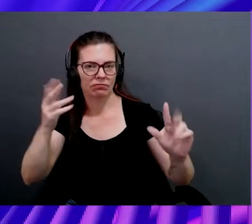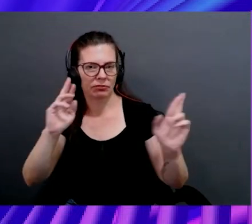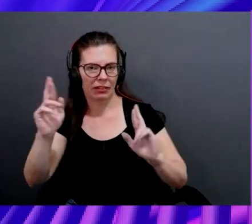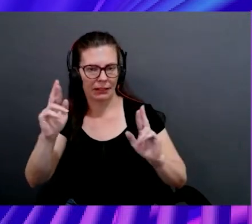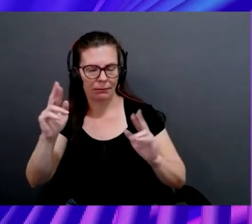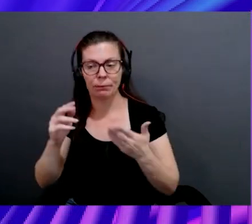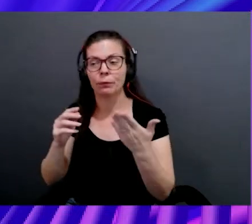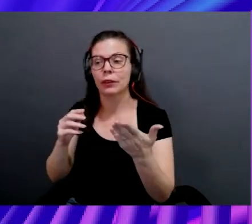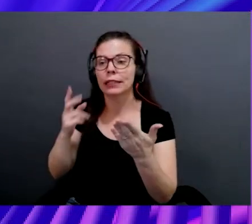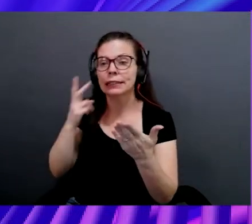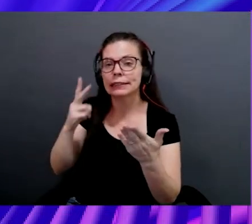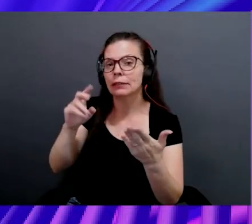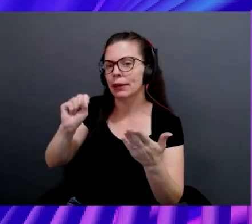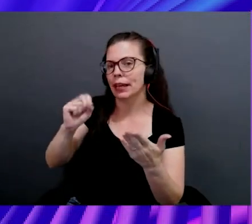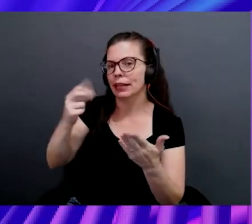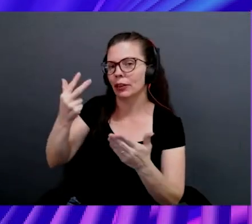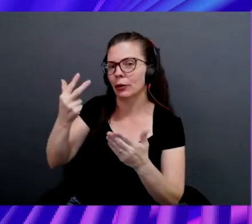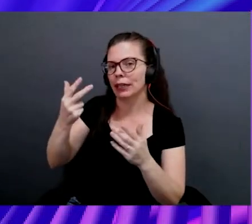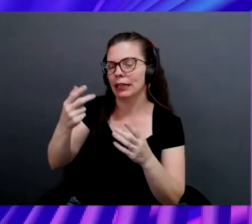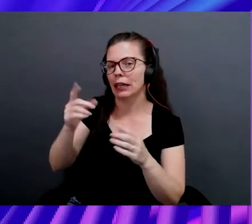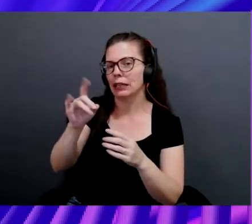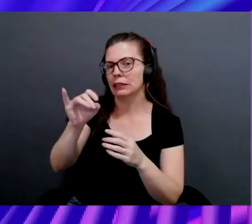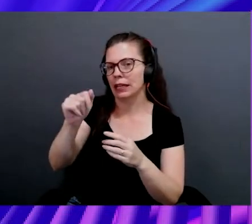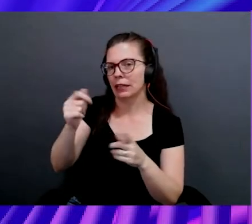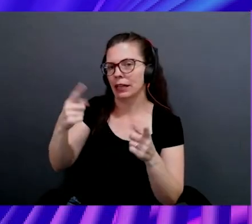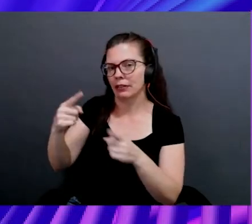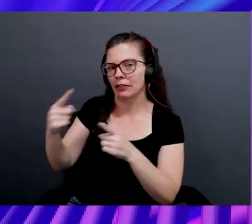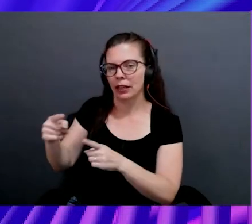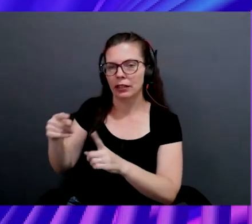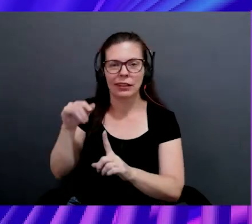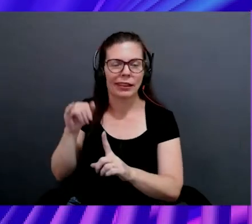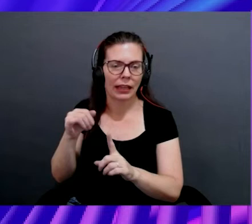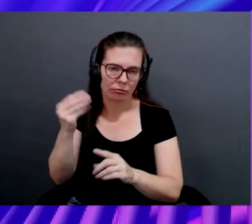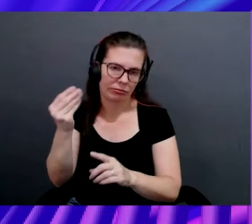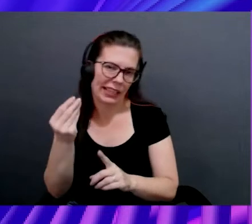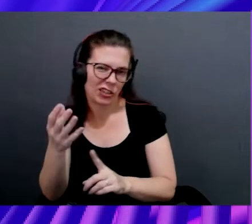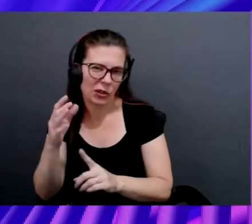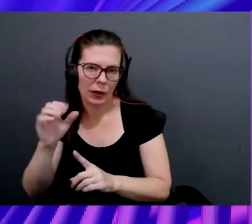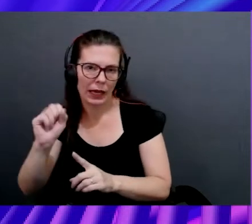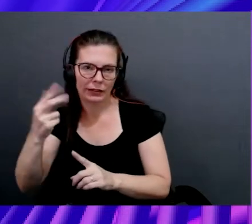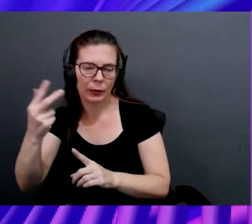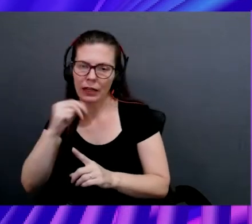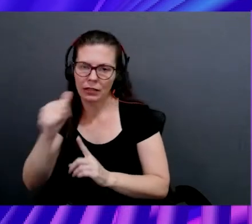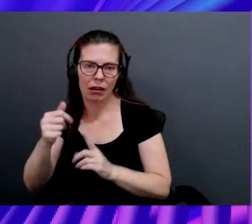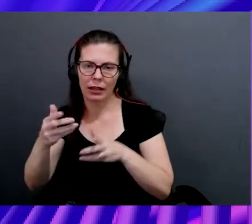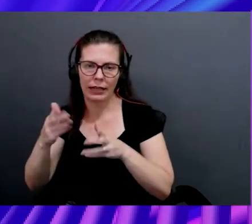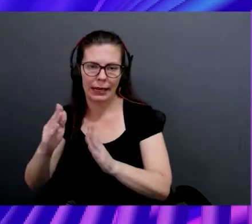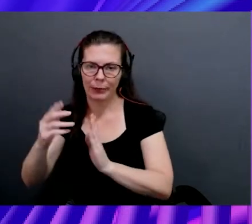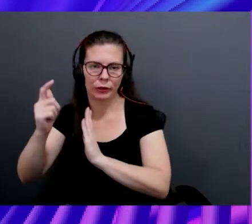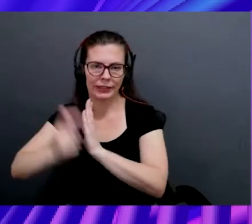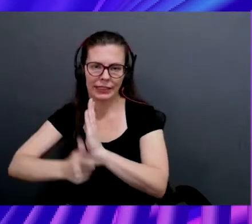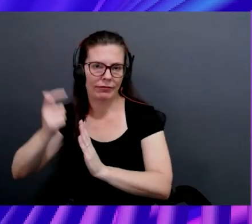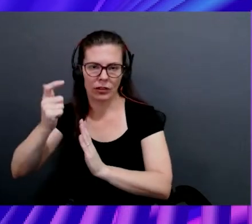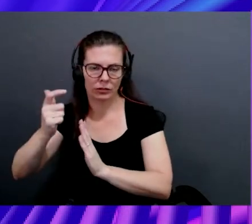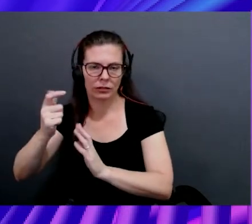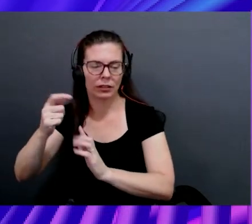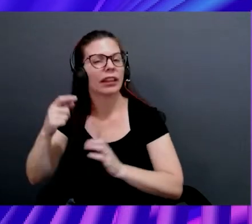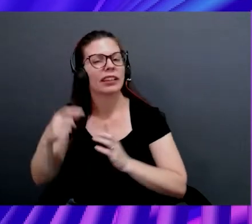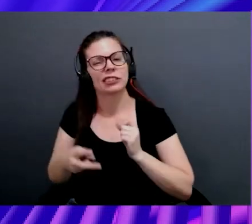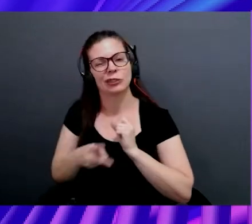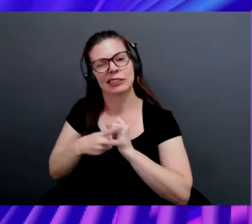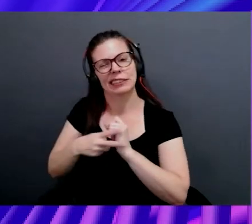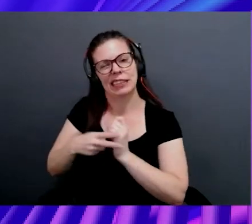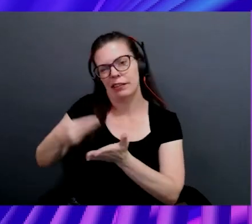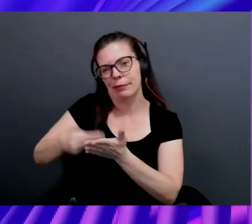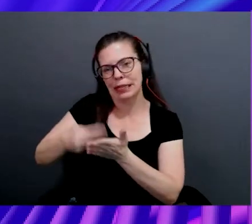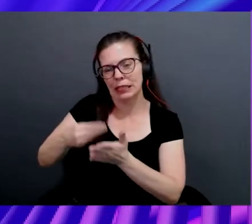my S3 data events. S3 data events, just as a side note, are not enabled by default. Again, that's cost savings in order to help